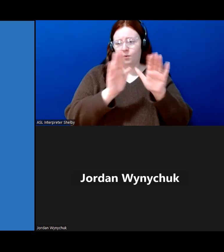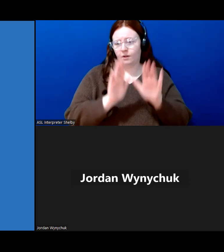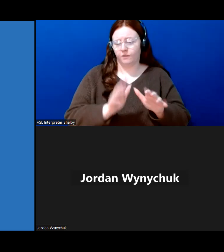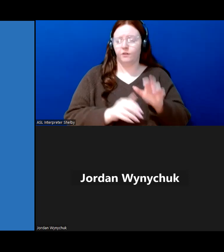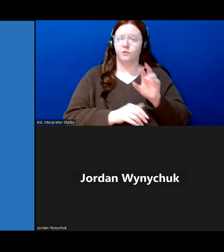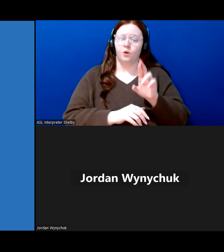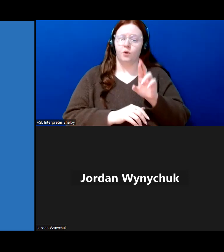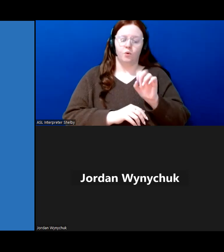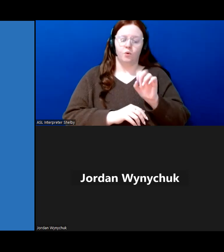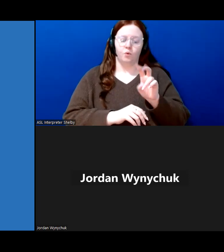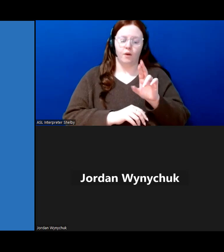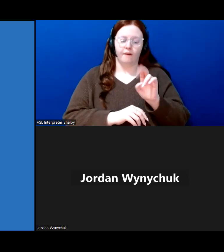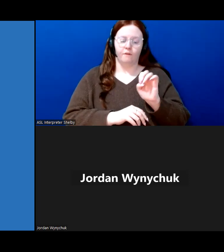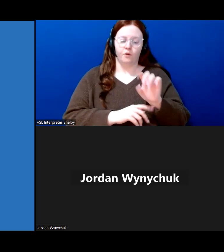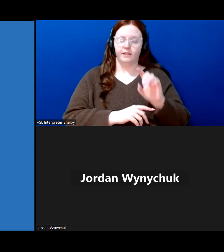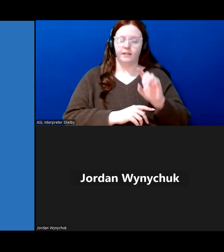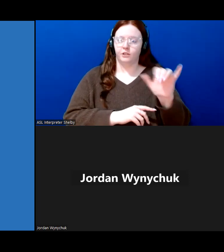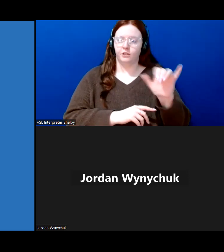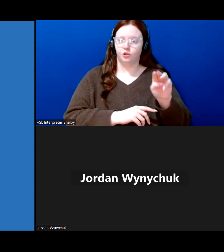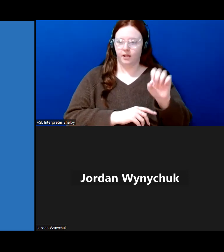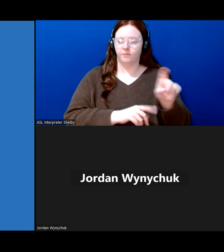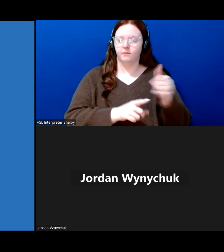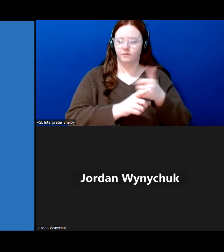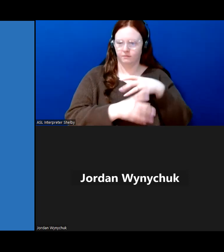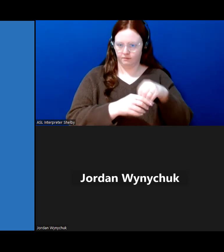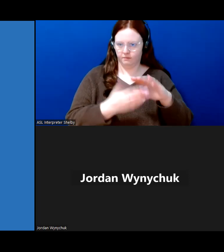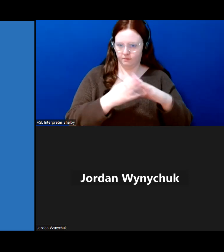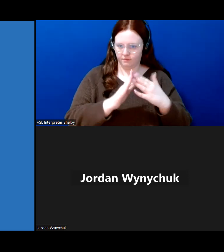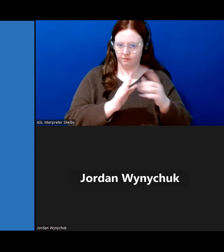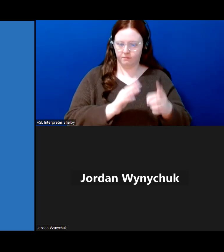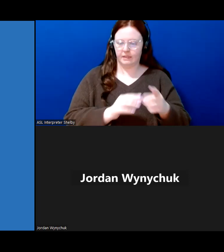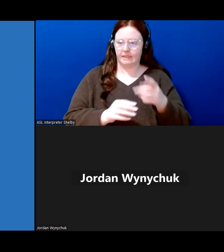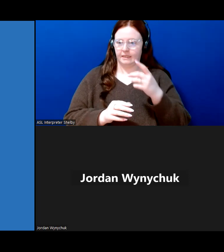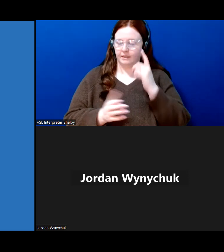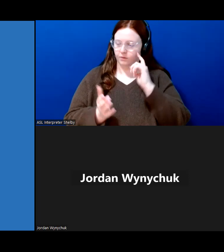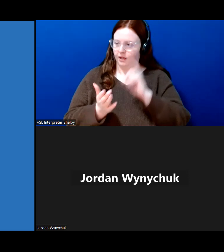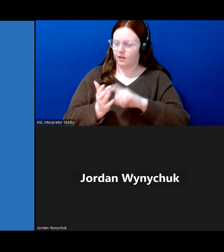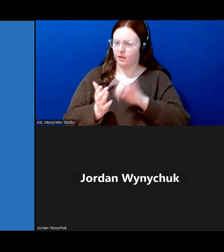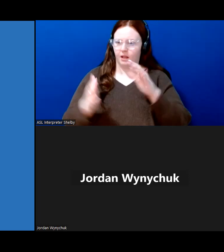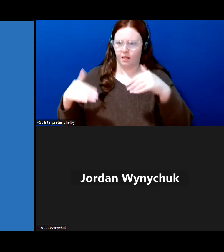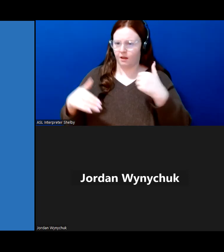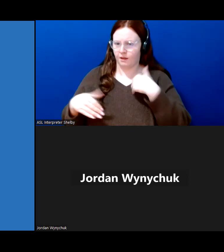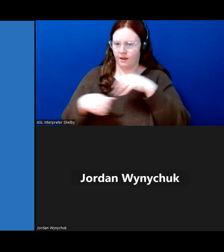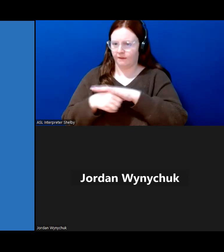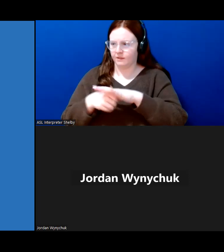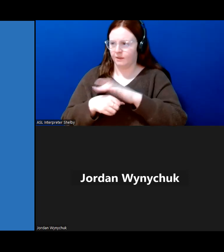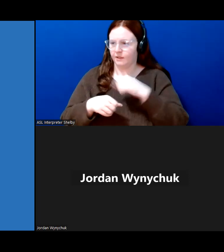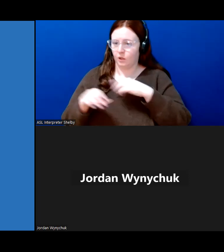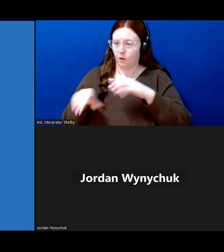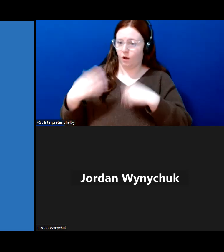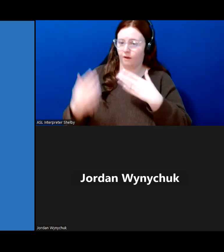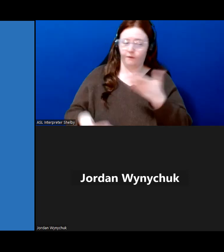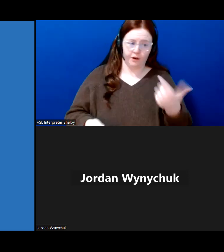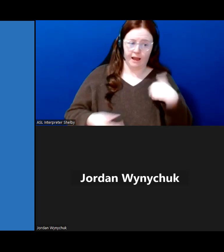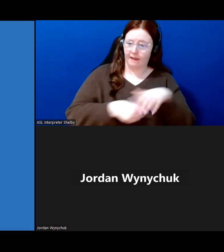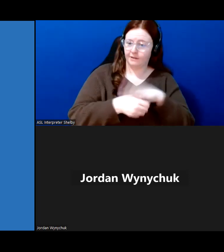James, he's part of our community, and he found out that we didn't have a space. And he said, we have space here. So now